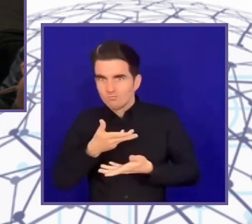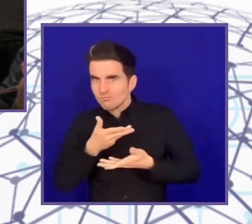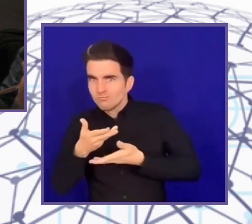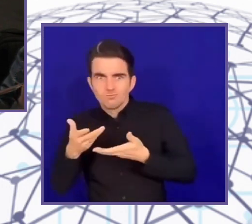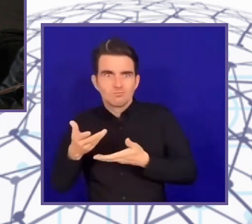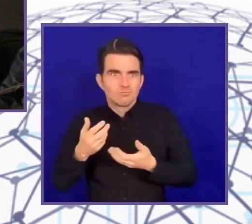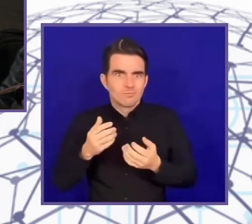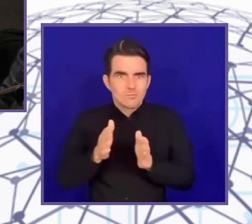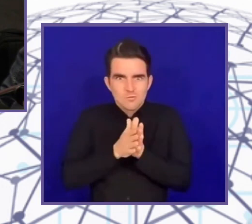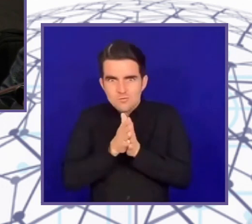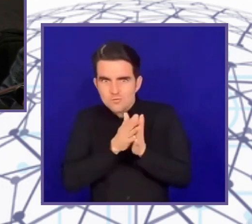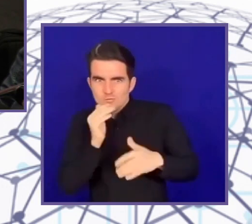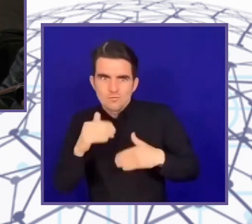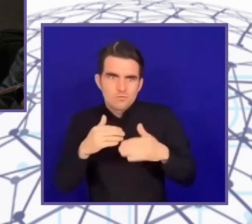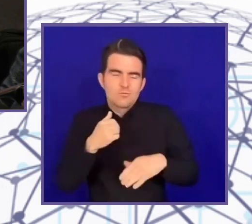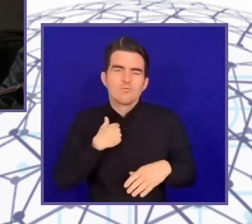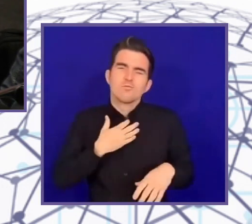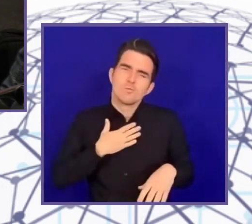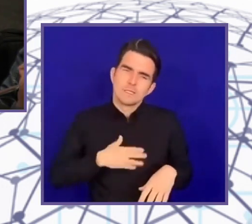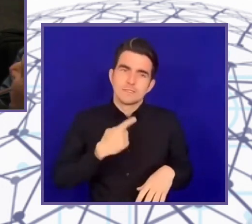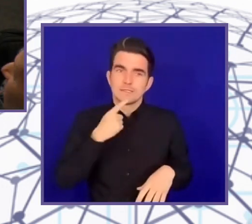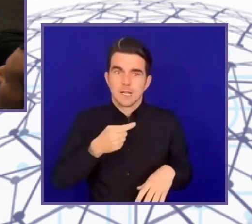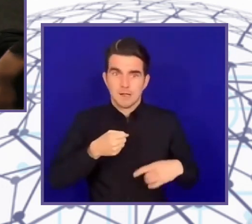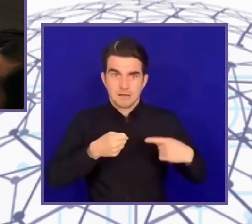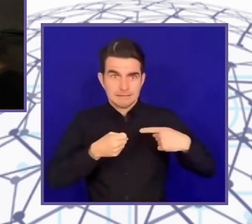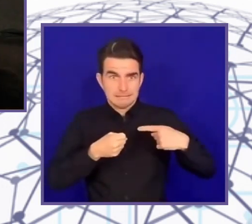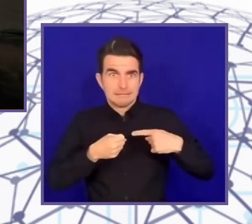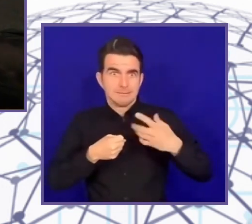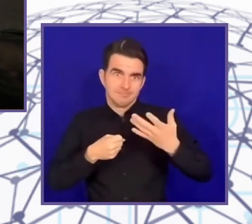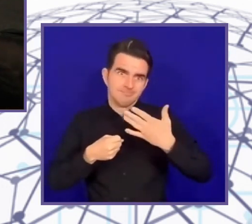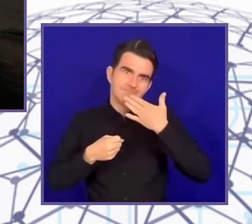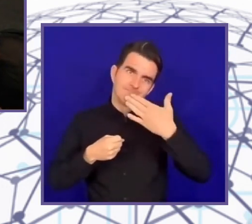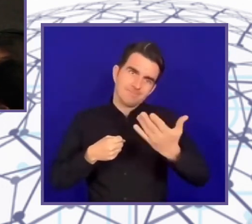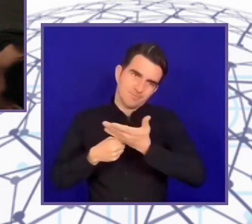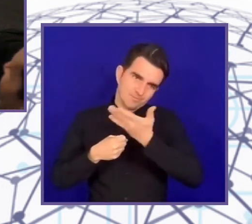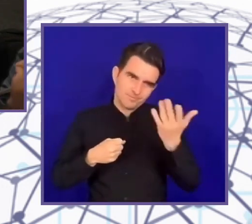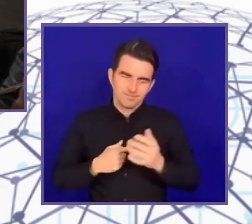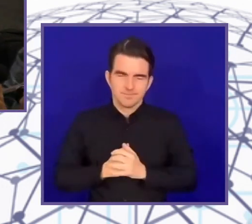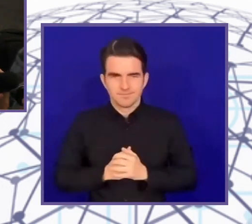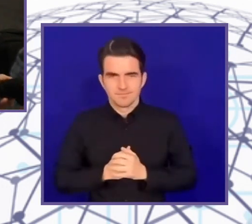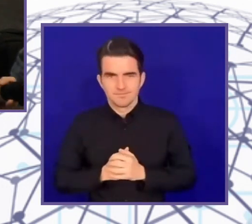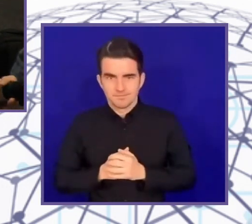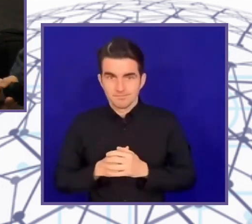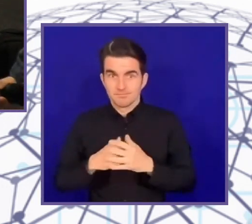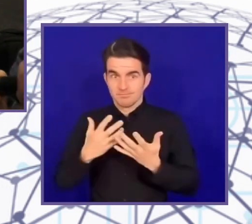the whole day with us. Thank you. Fernando. Thank you.